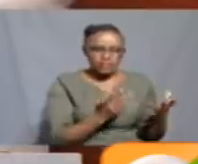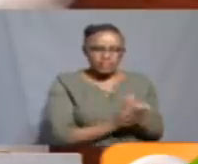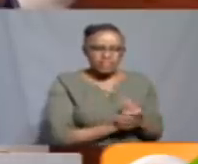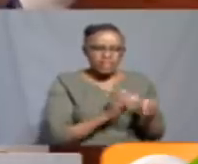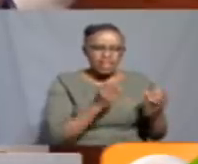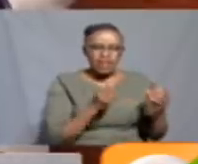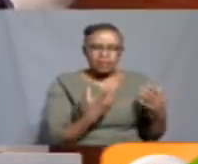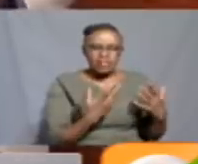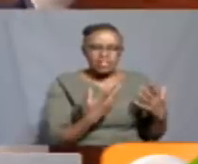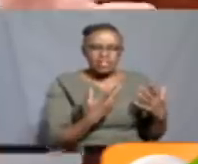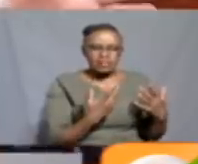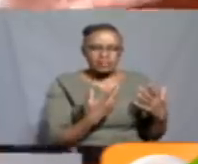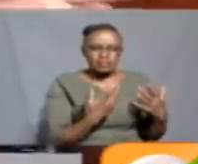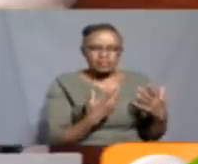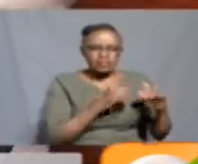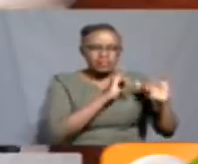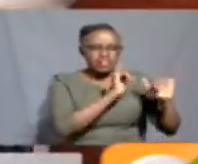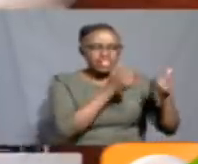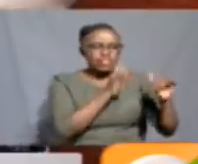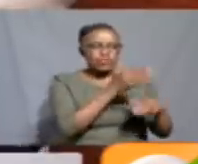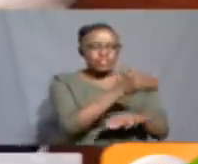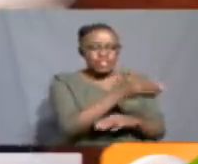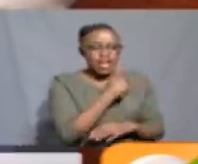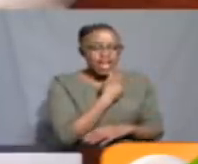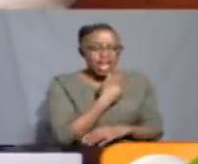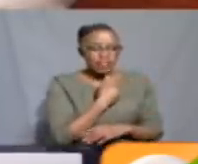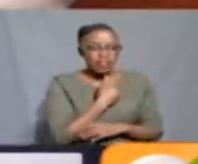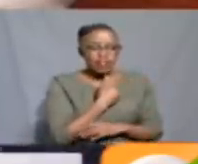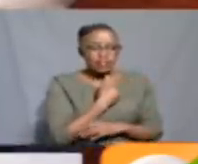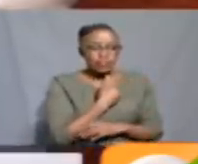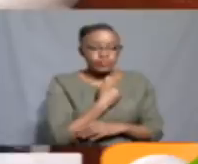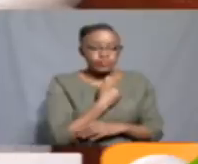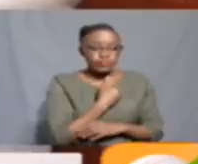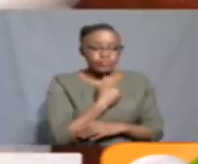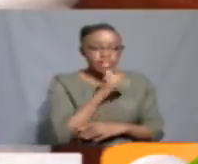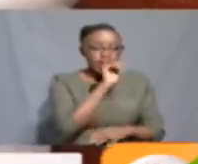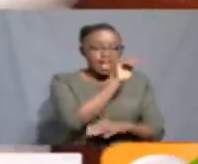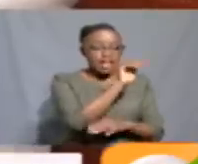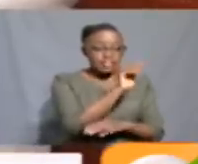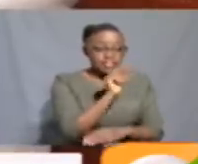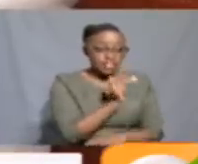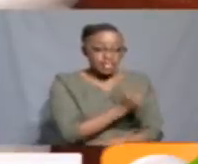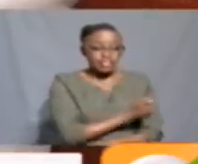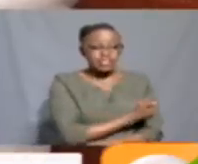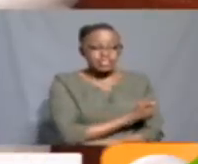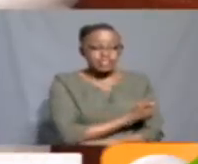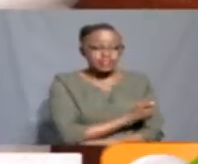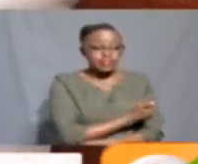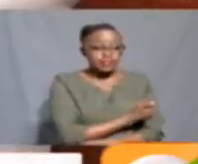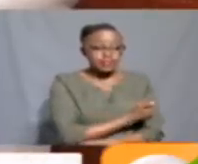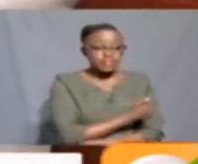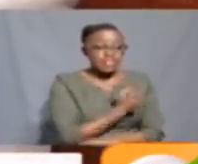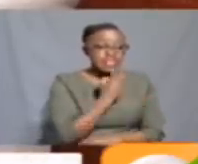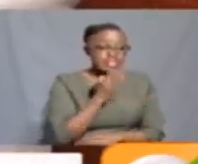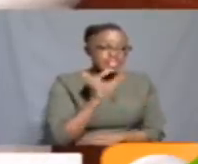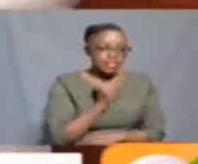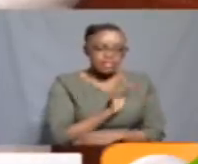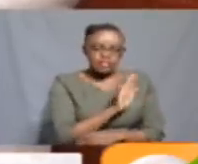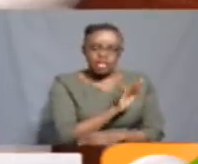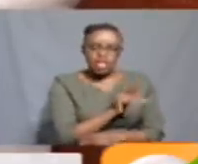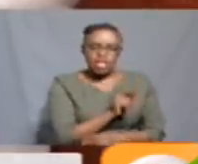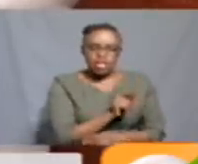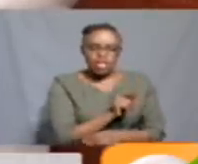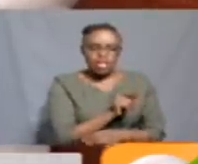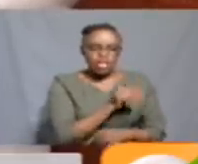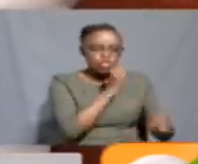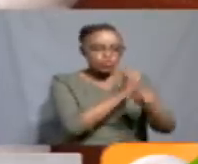how many news are there of real asking us and telling us, hey,